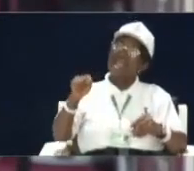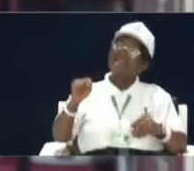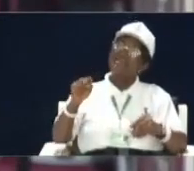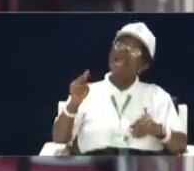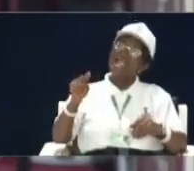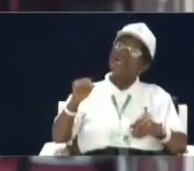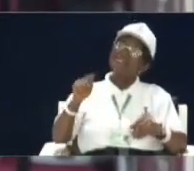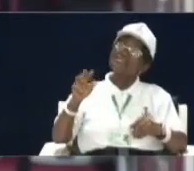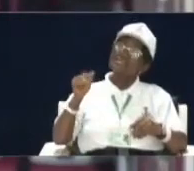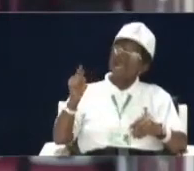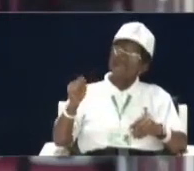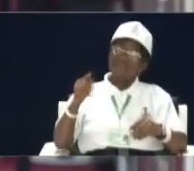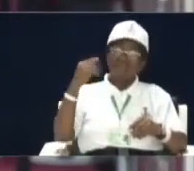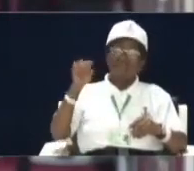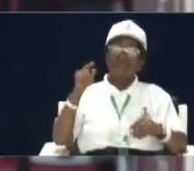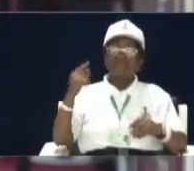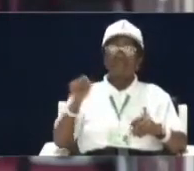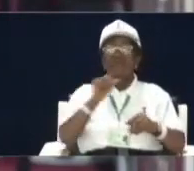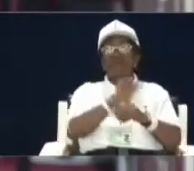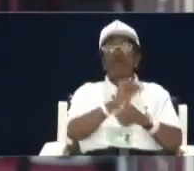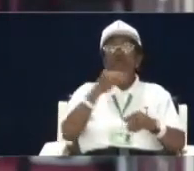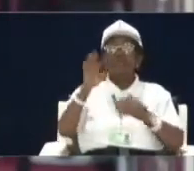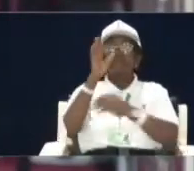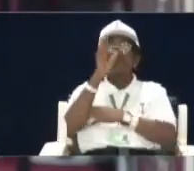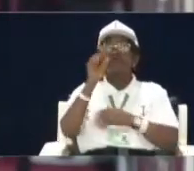for the work of God, the work of the kingdom,